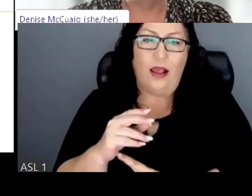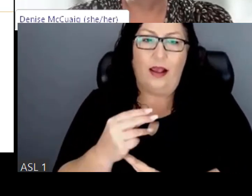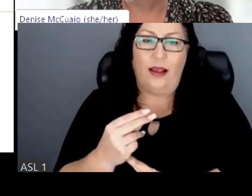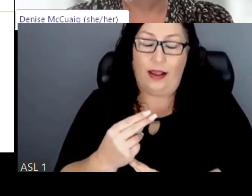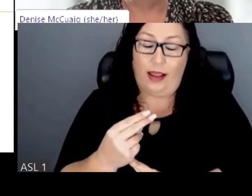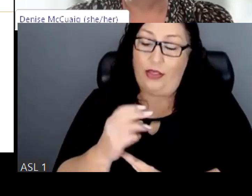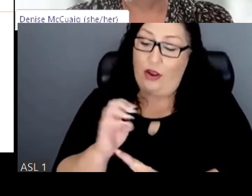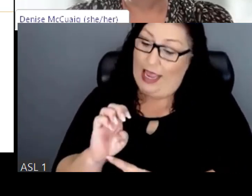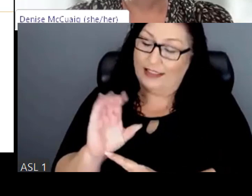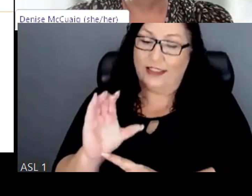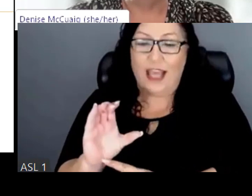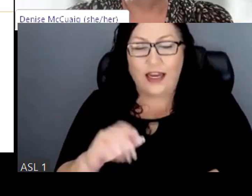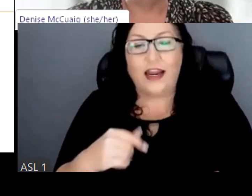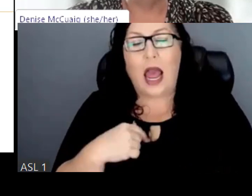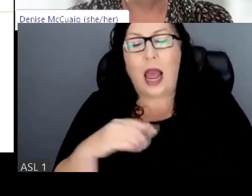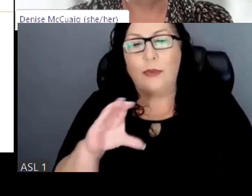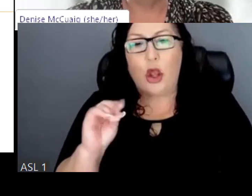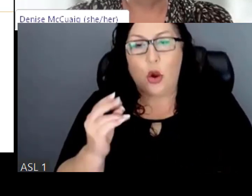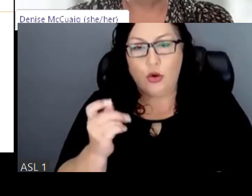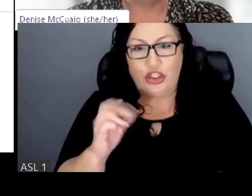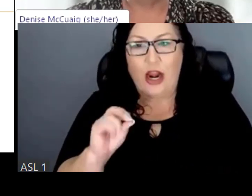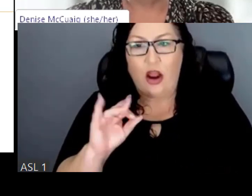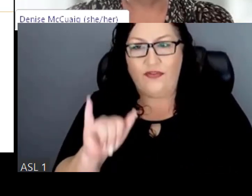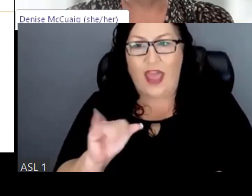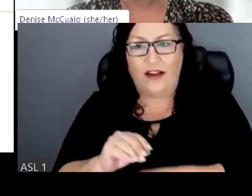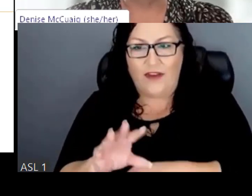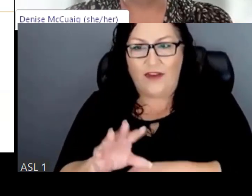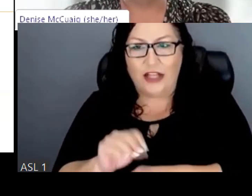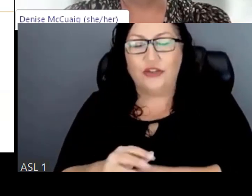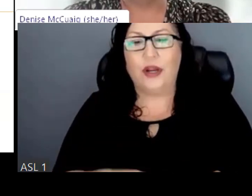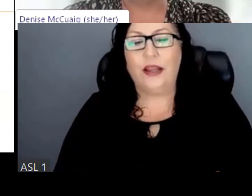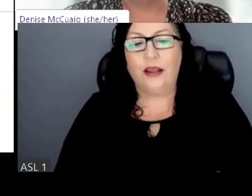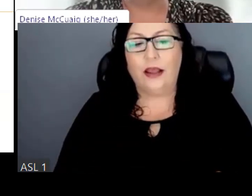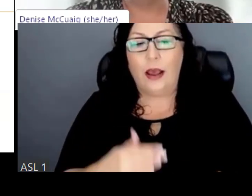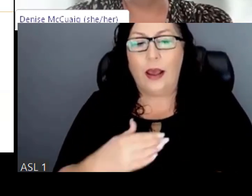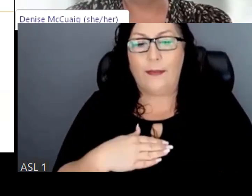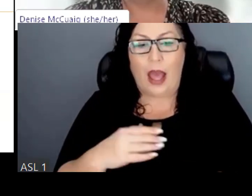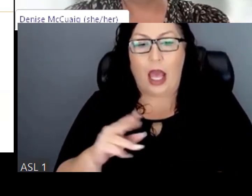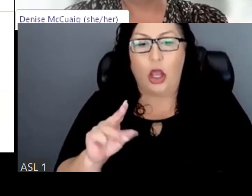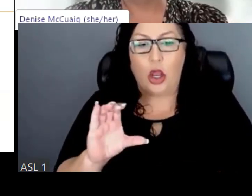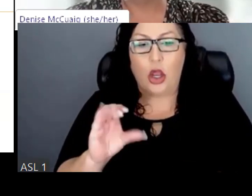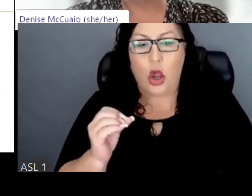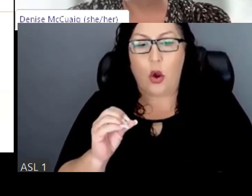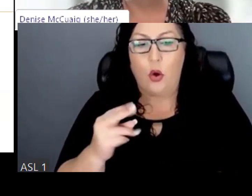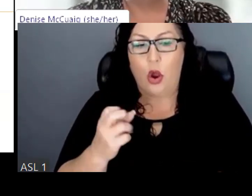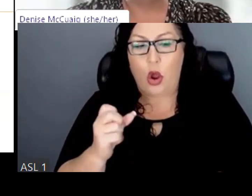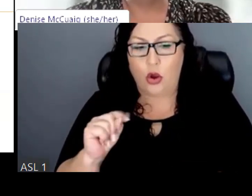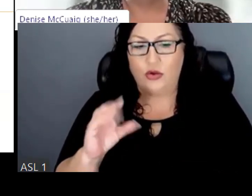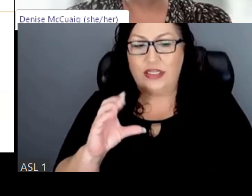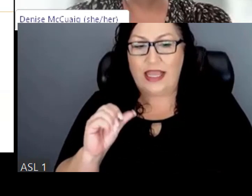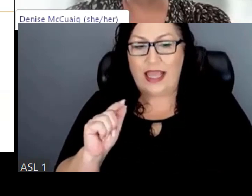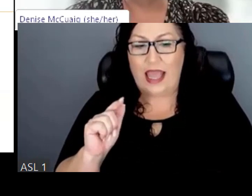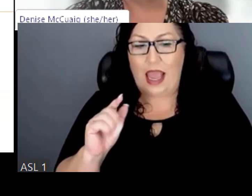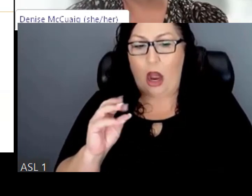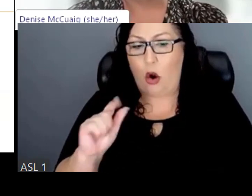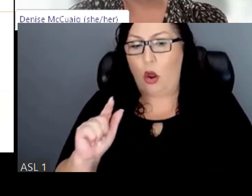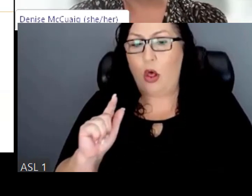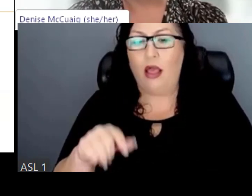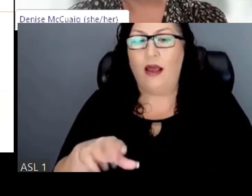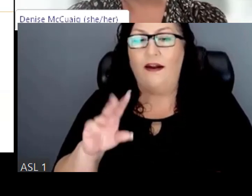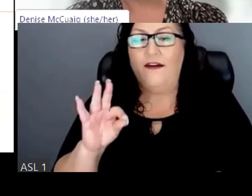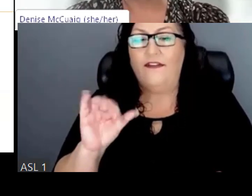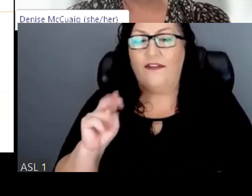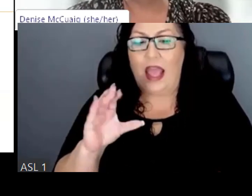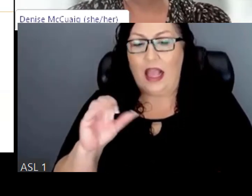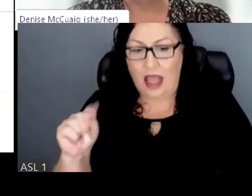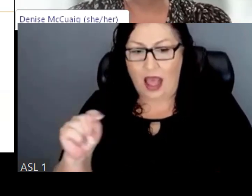Canada. I am the co-chair of that advisory along with Carol Fancott, my co-host, and it brings together